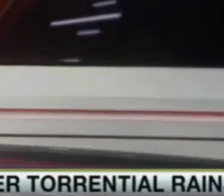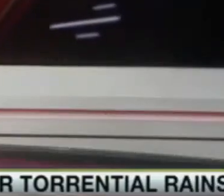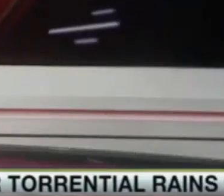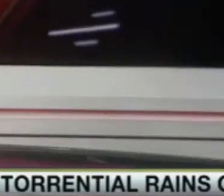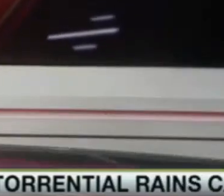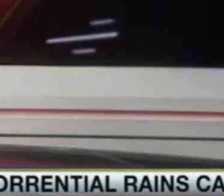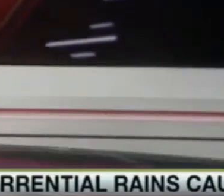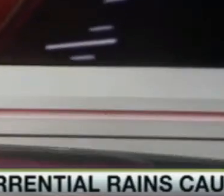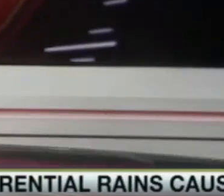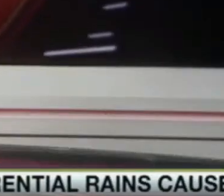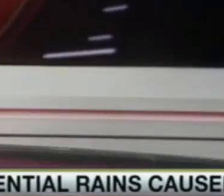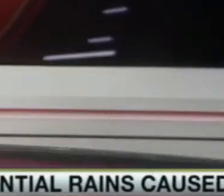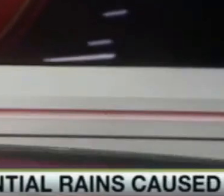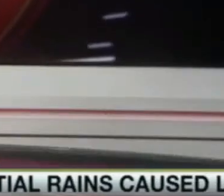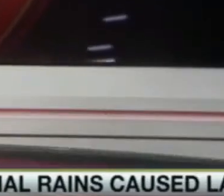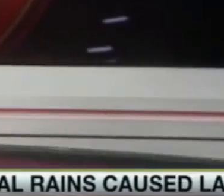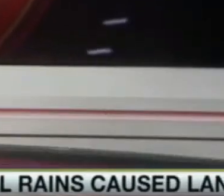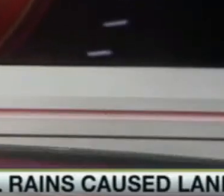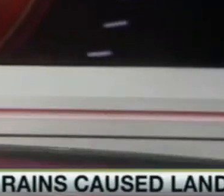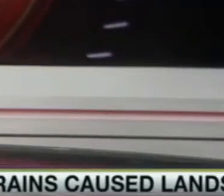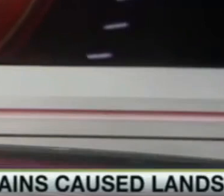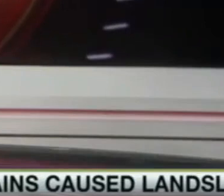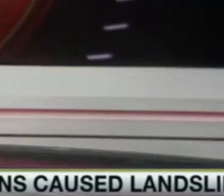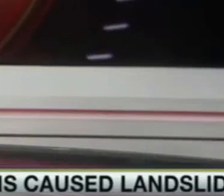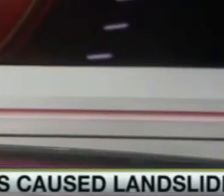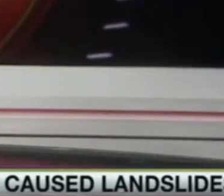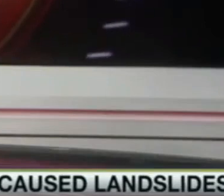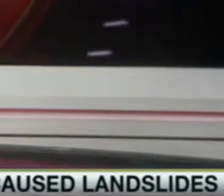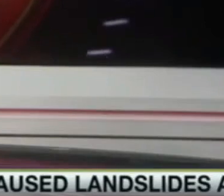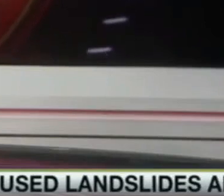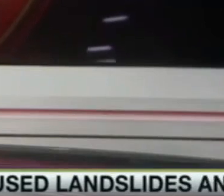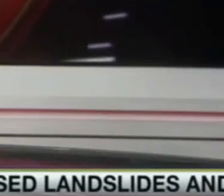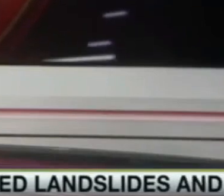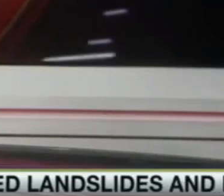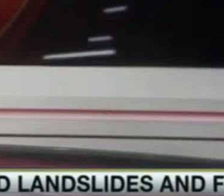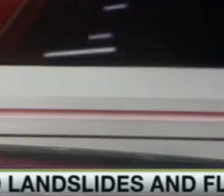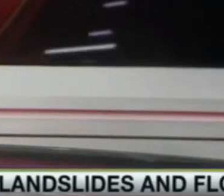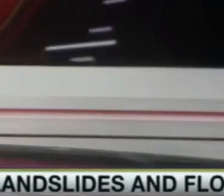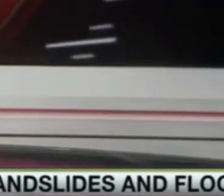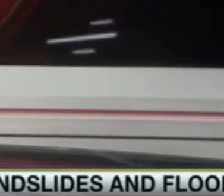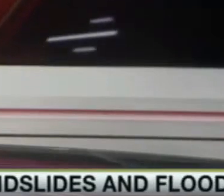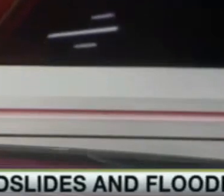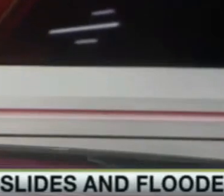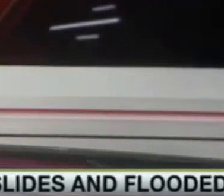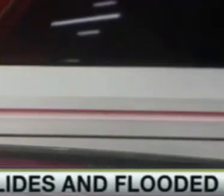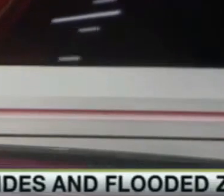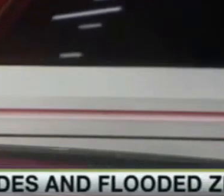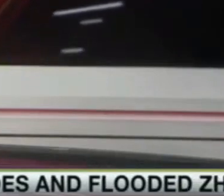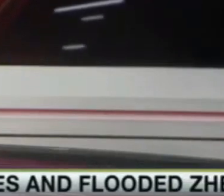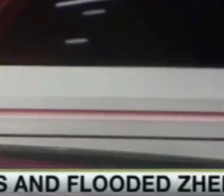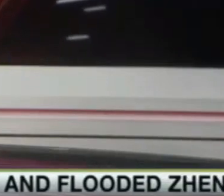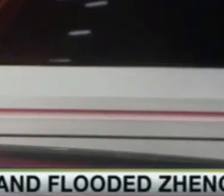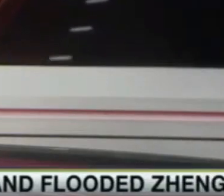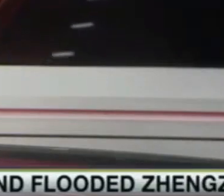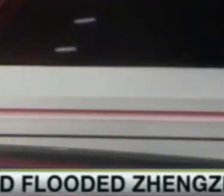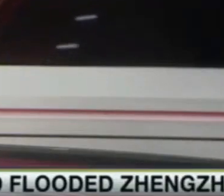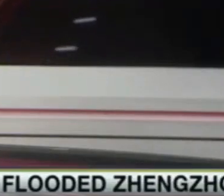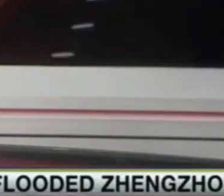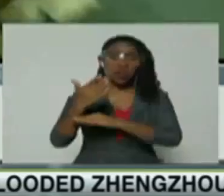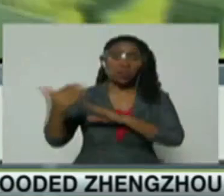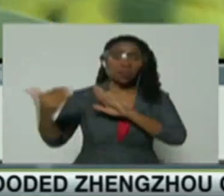Likewise, President Nicolas Maduro denounced the kidnapping of more than $2 billion in gold held in the Bank of